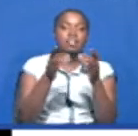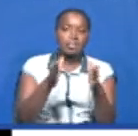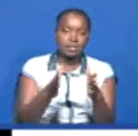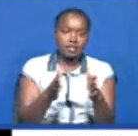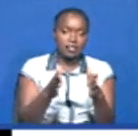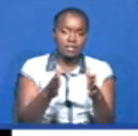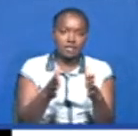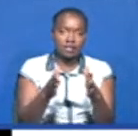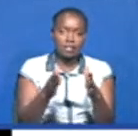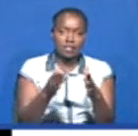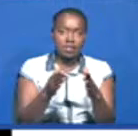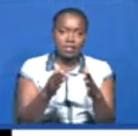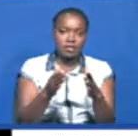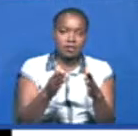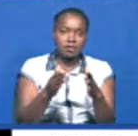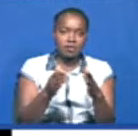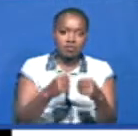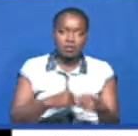Madam Kaberia Frida,